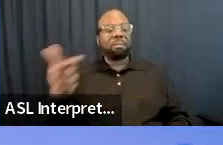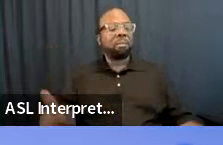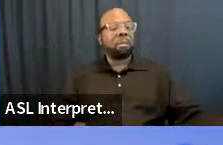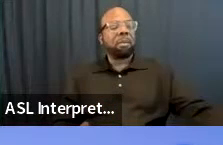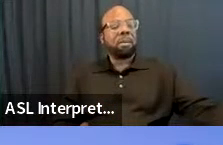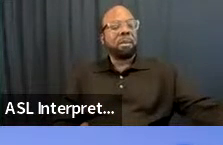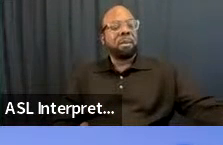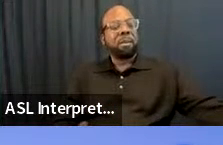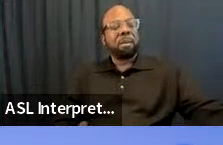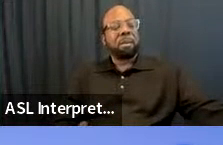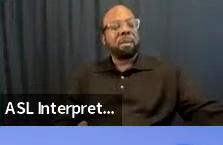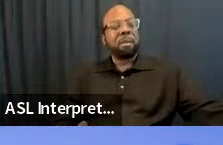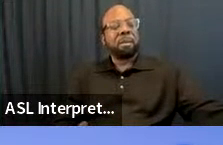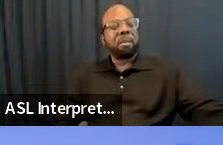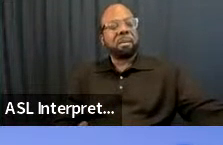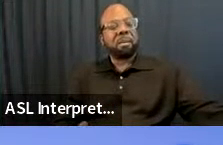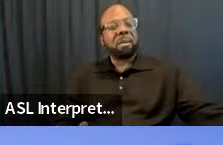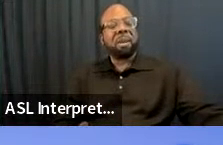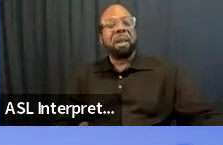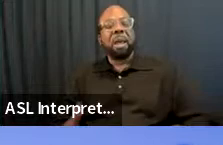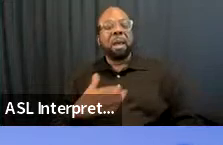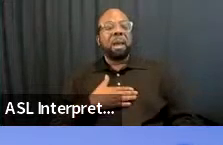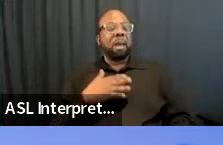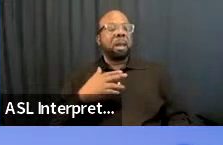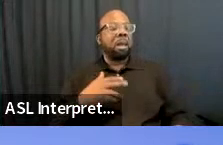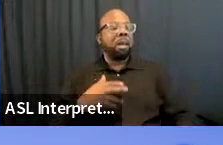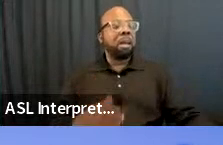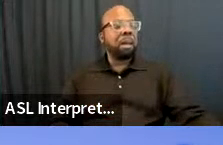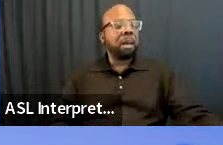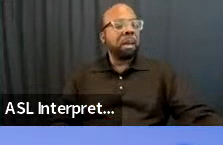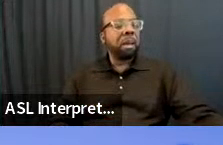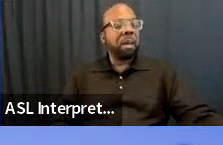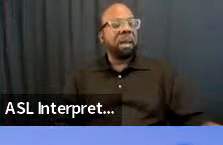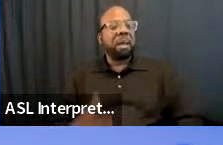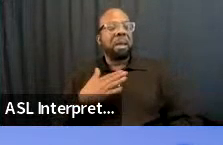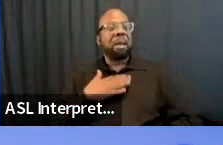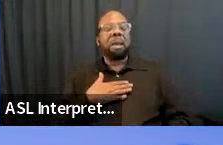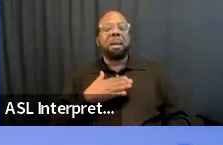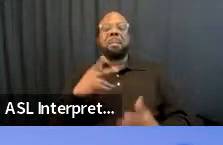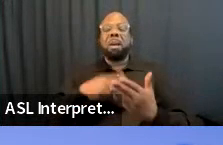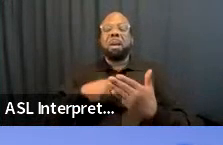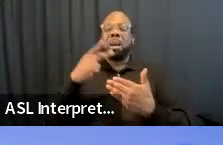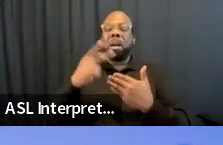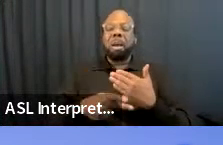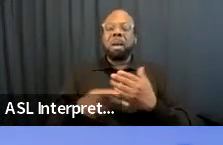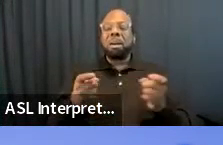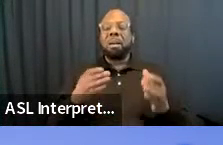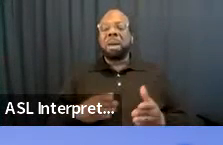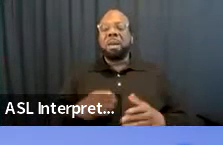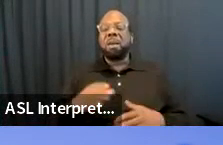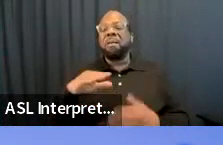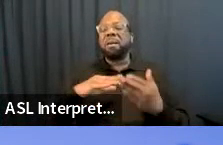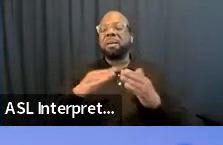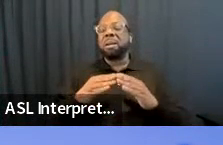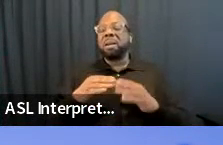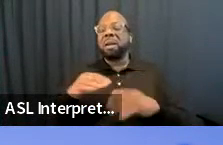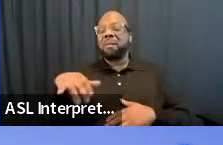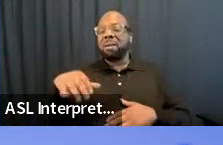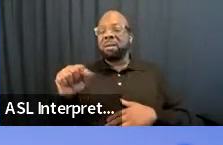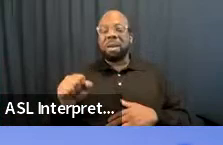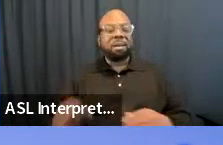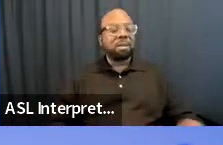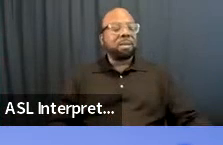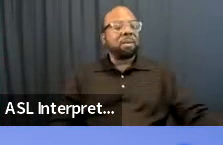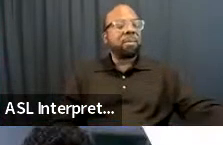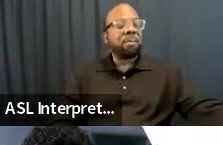good evening. Good evening, everyone. My name is Matt Waskevitz. I'm the project manager for City of Yes for Economic Opportunity. You can advance to the